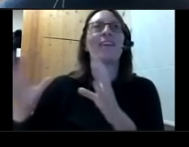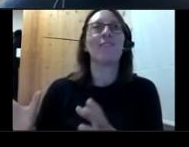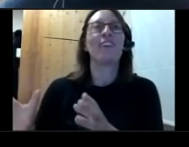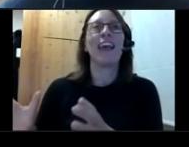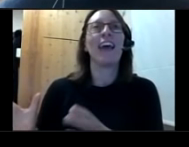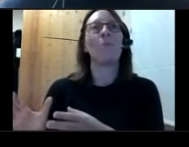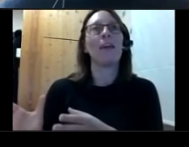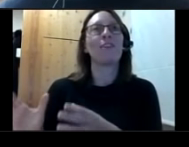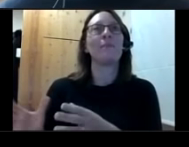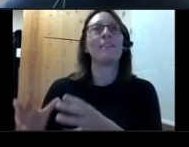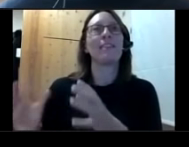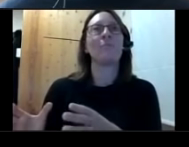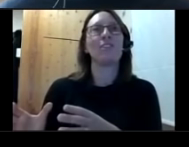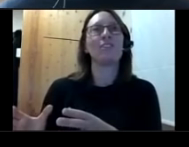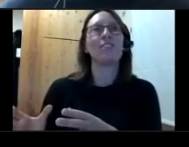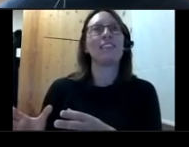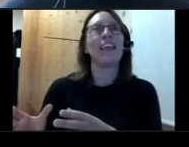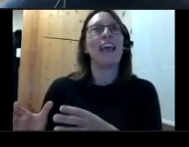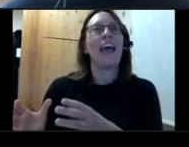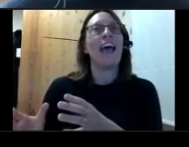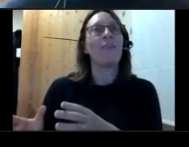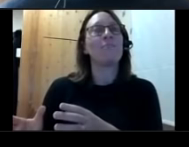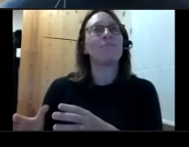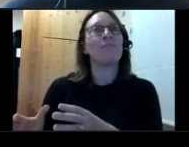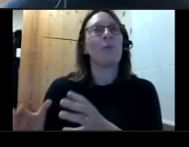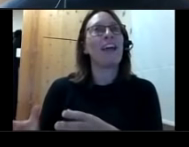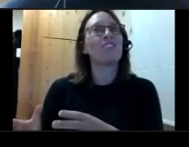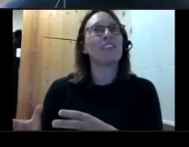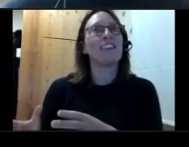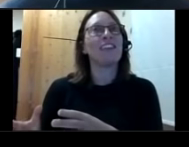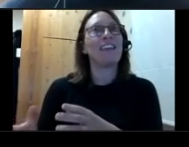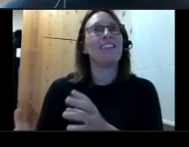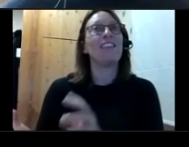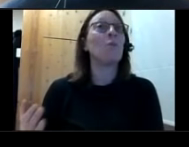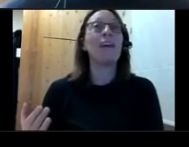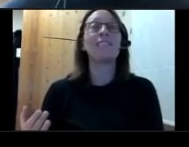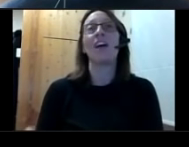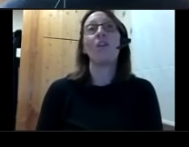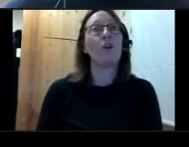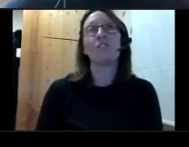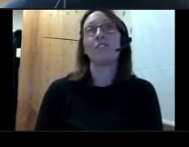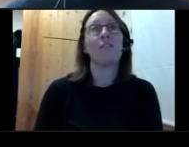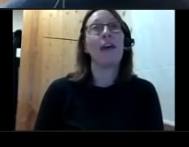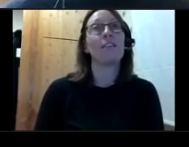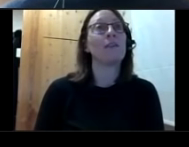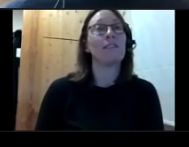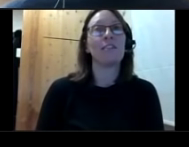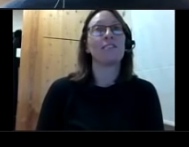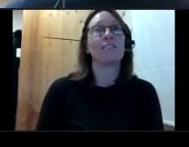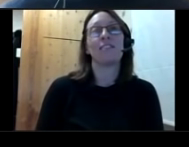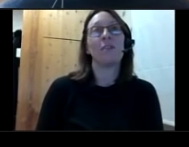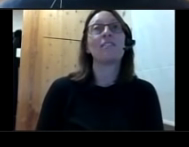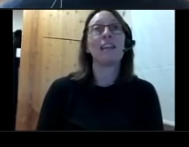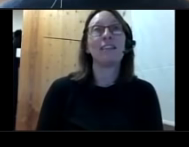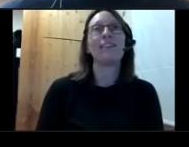how, if you're thinking, how am I ever going to meet this? How am I going to do this? Well, actually, in the US, a lot of colleges have had to meet